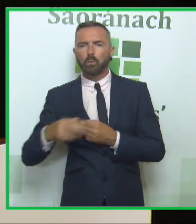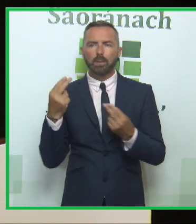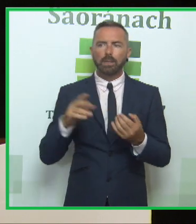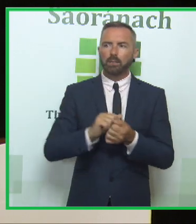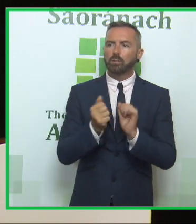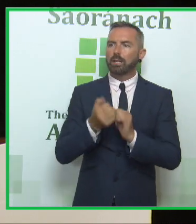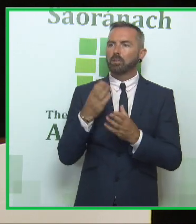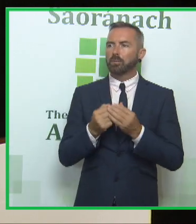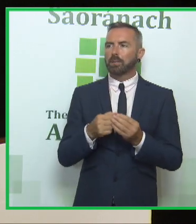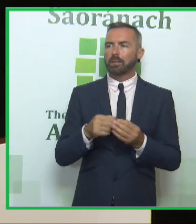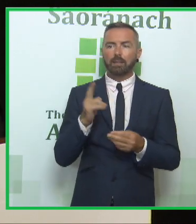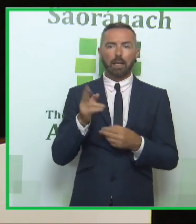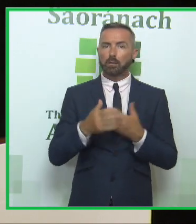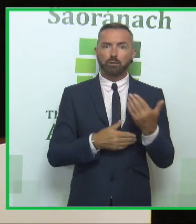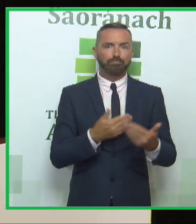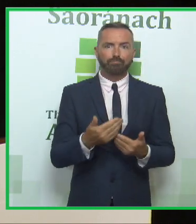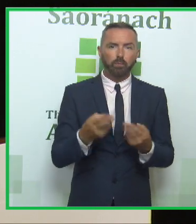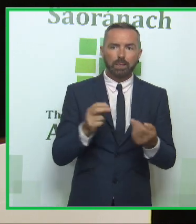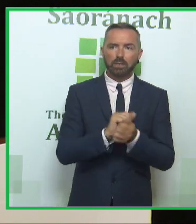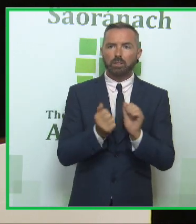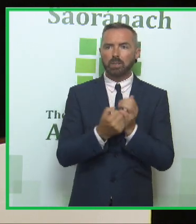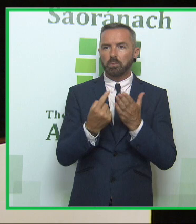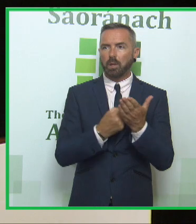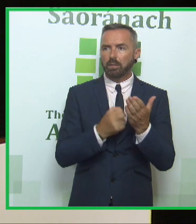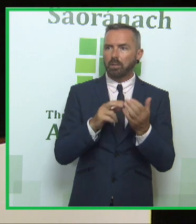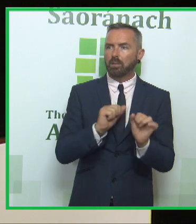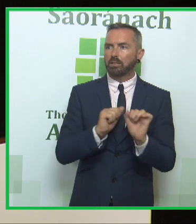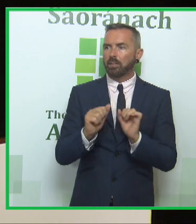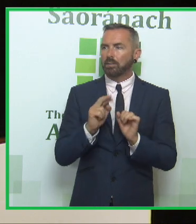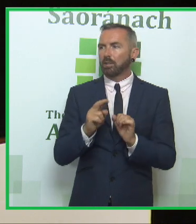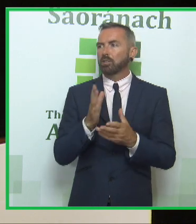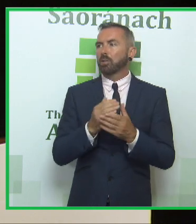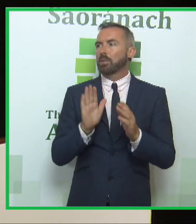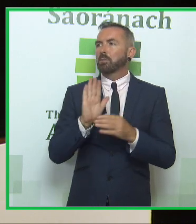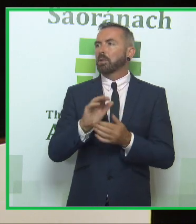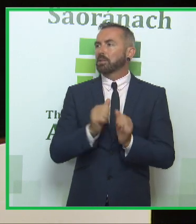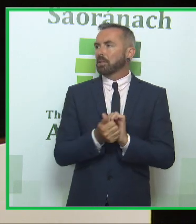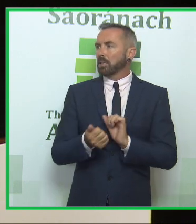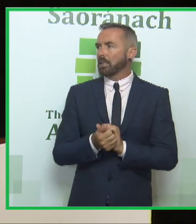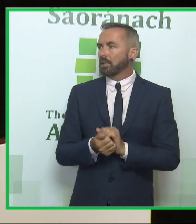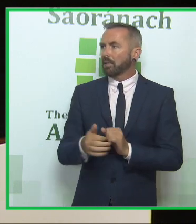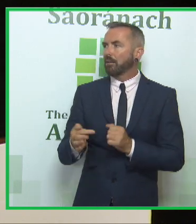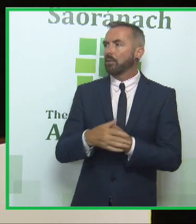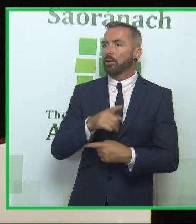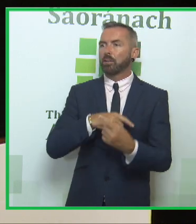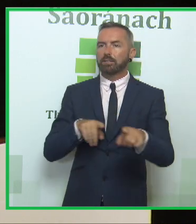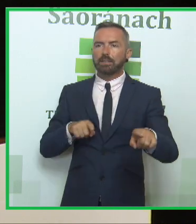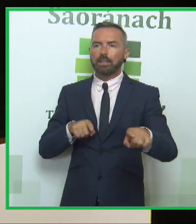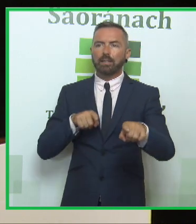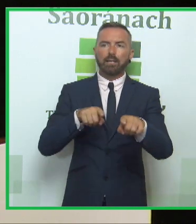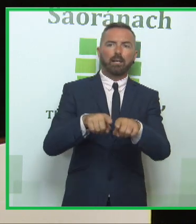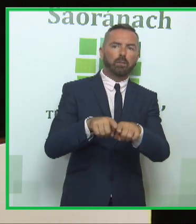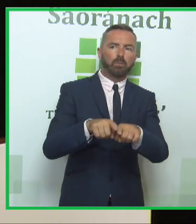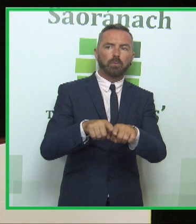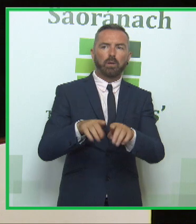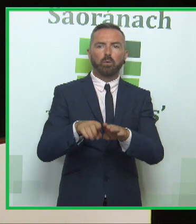change something. You have to change the policy, you have to change the service, or you have to change the legislation. Something has to change for us to catch up on this